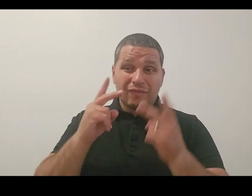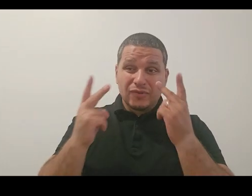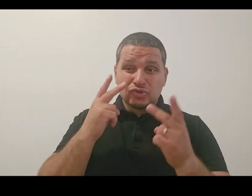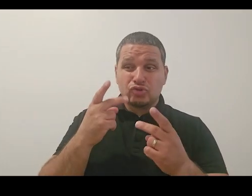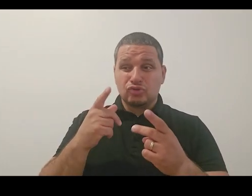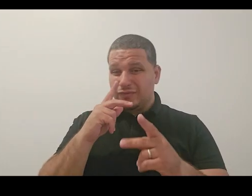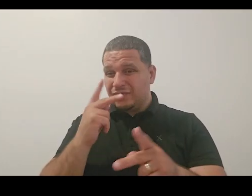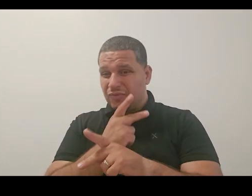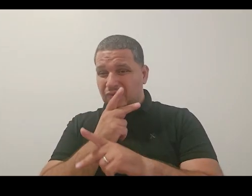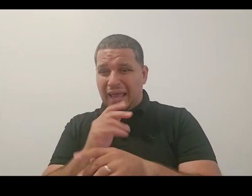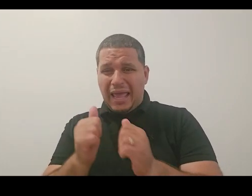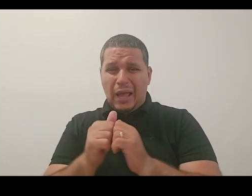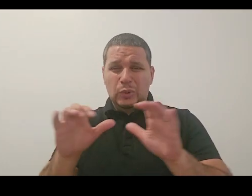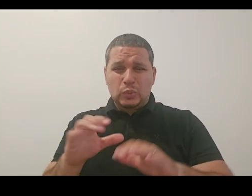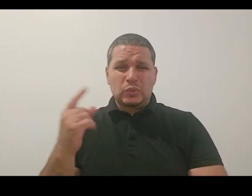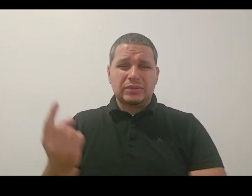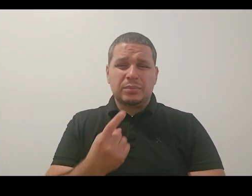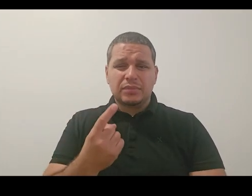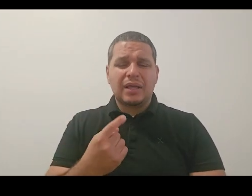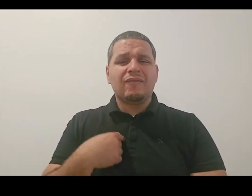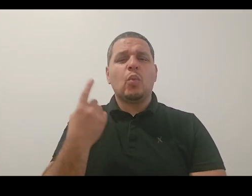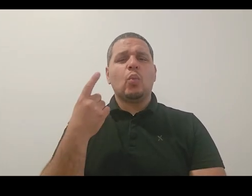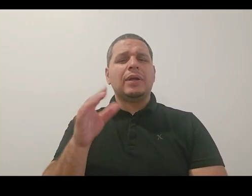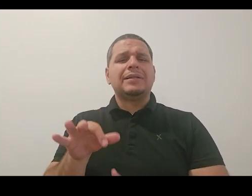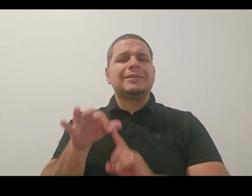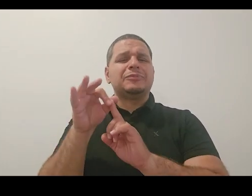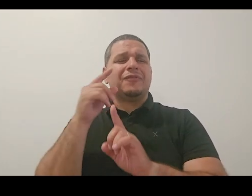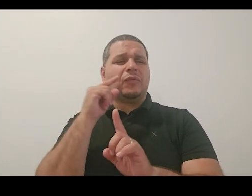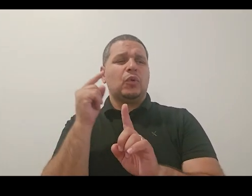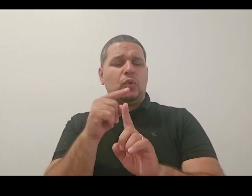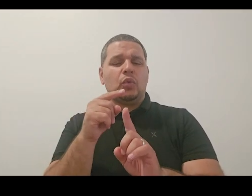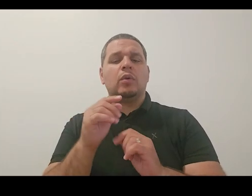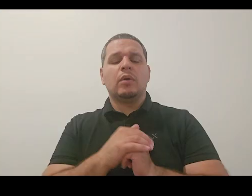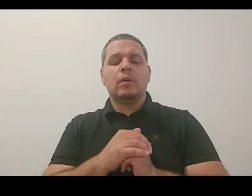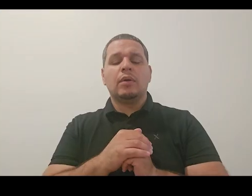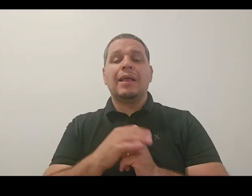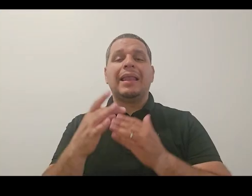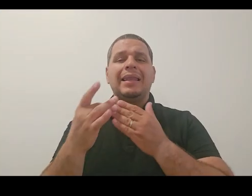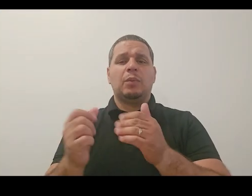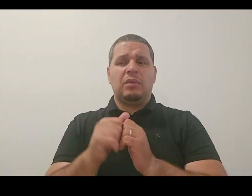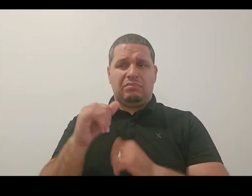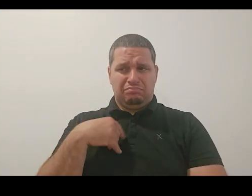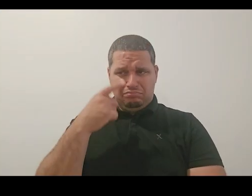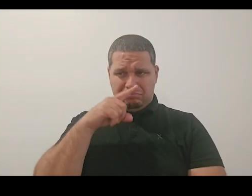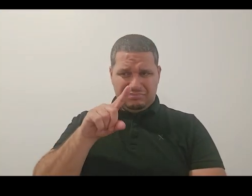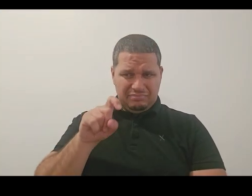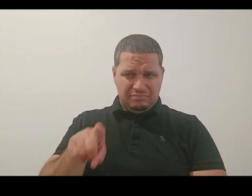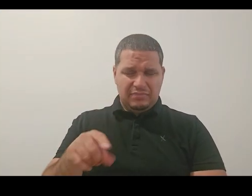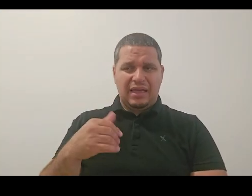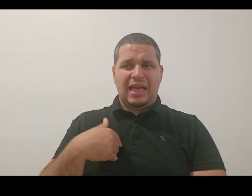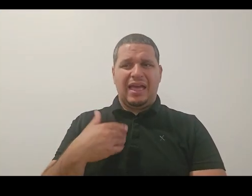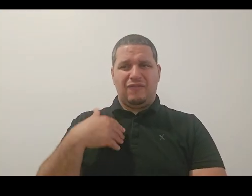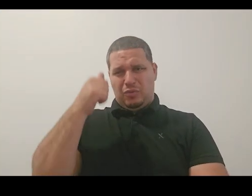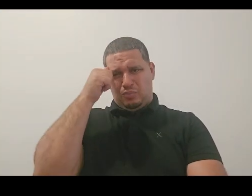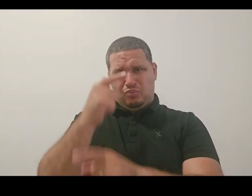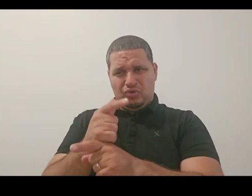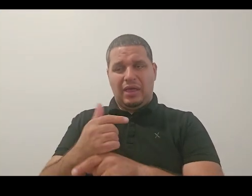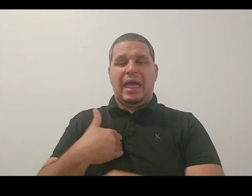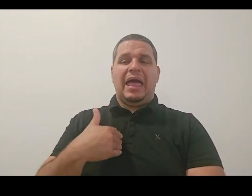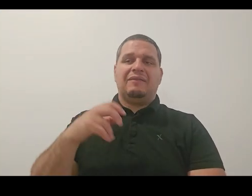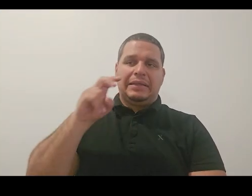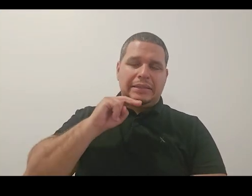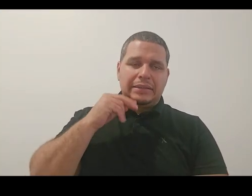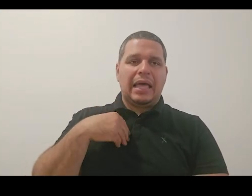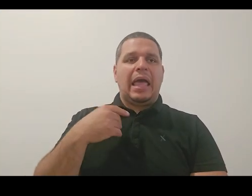one who is blind or low vision and trying to figure out how to do something, I have an exception for you, but lead with that. Like, hey, can I ask you